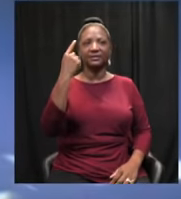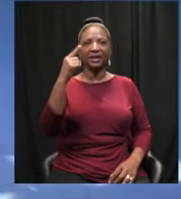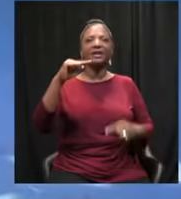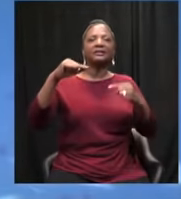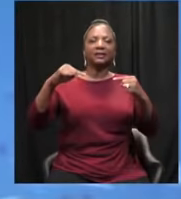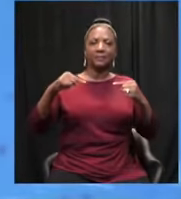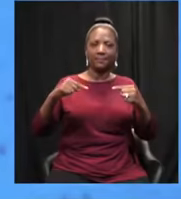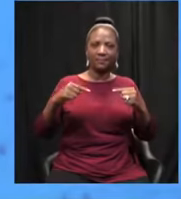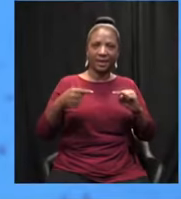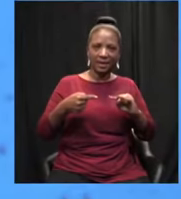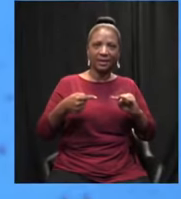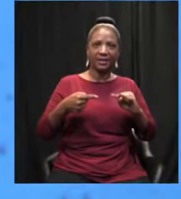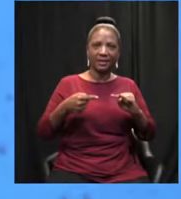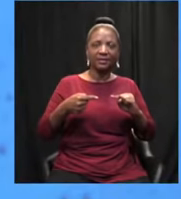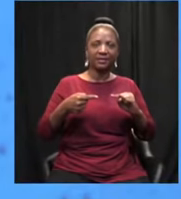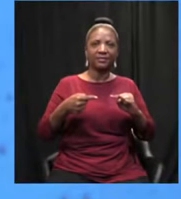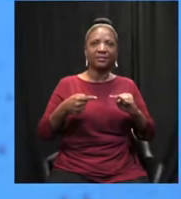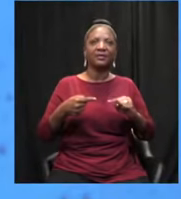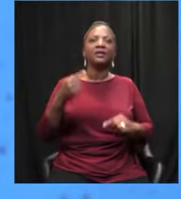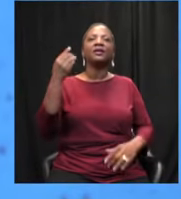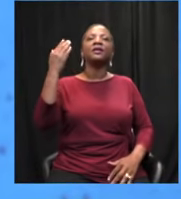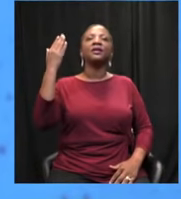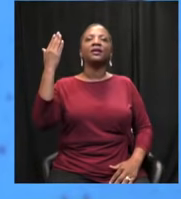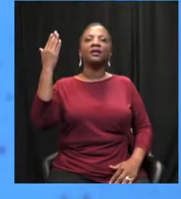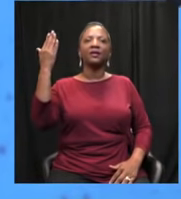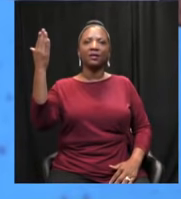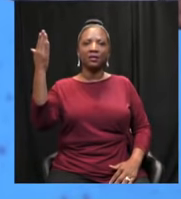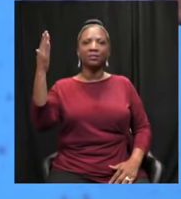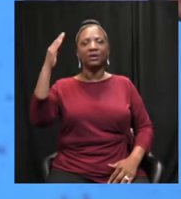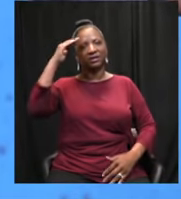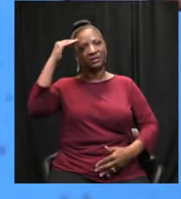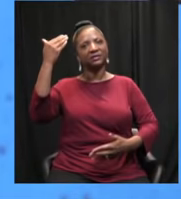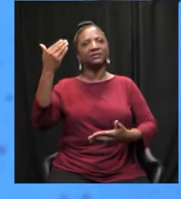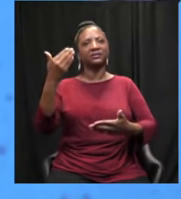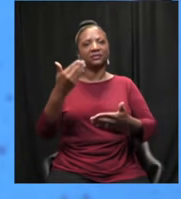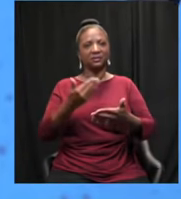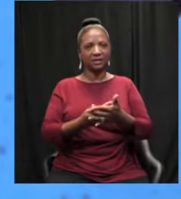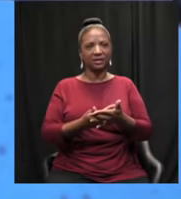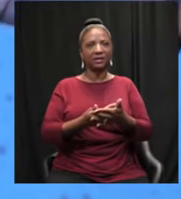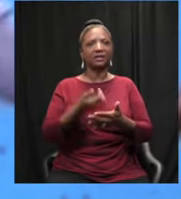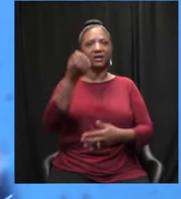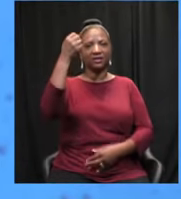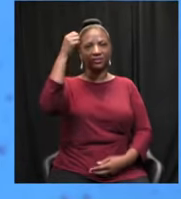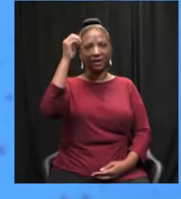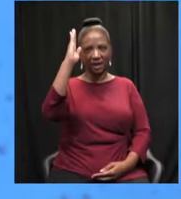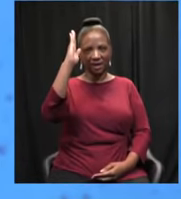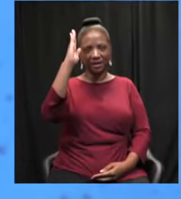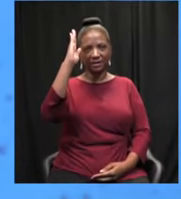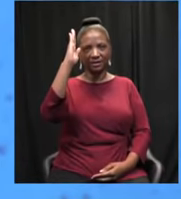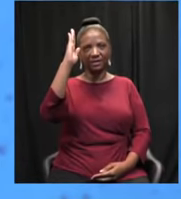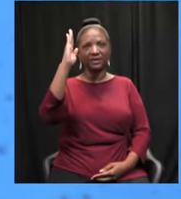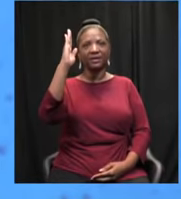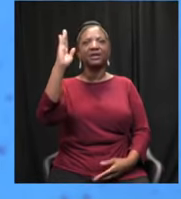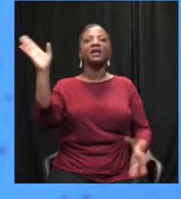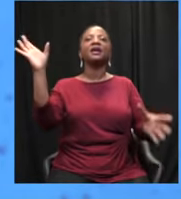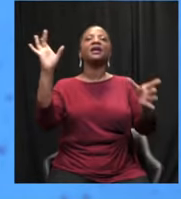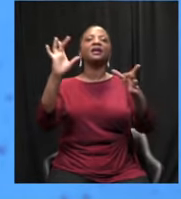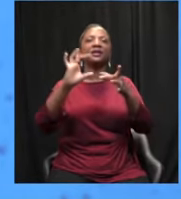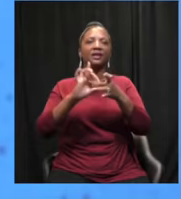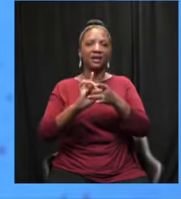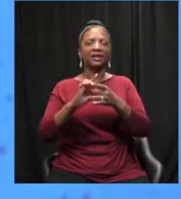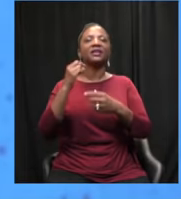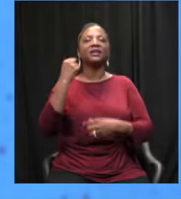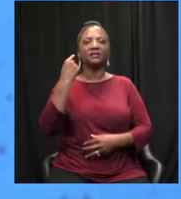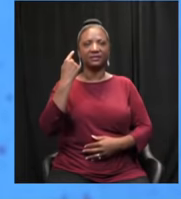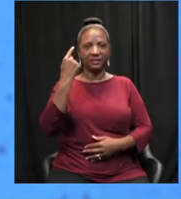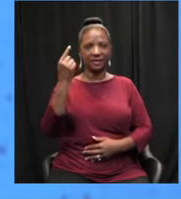our life. He is the Son of Man. He can relate to what you're going through. But you don't have to